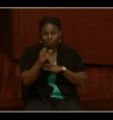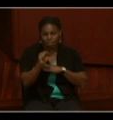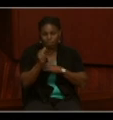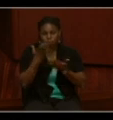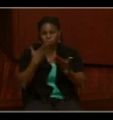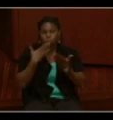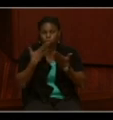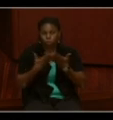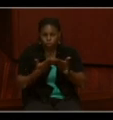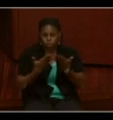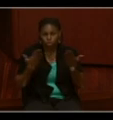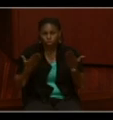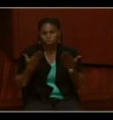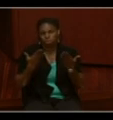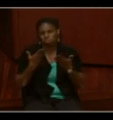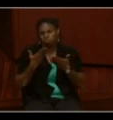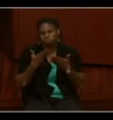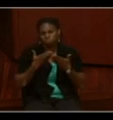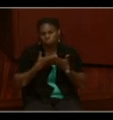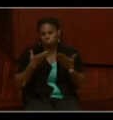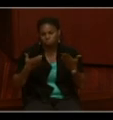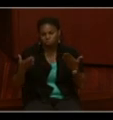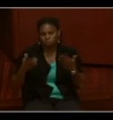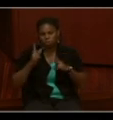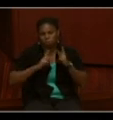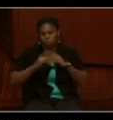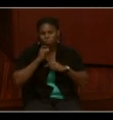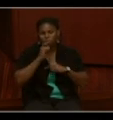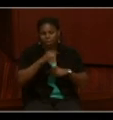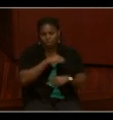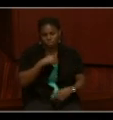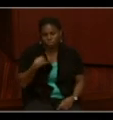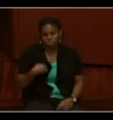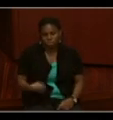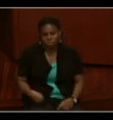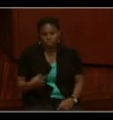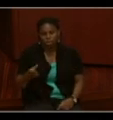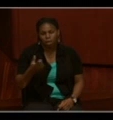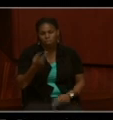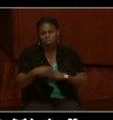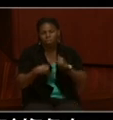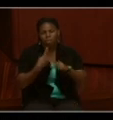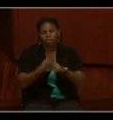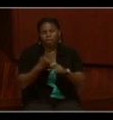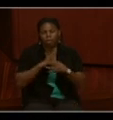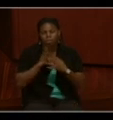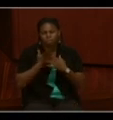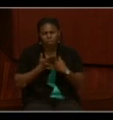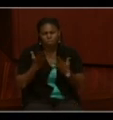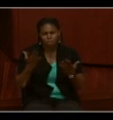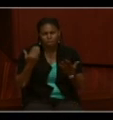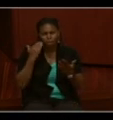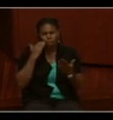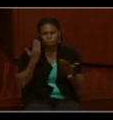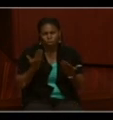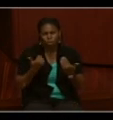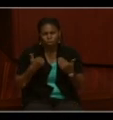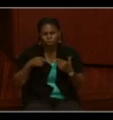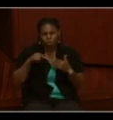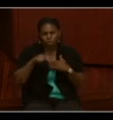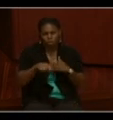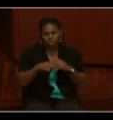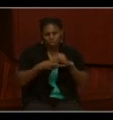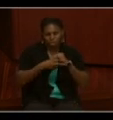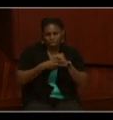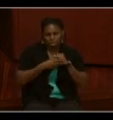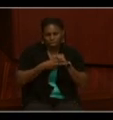of information about people who are non-Chinese. There are other kinds of files that I understand are held by the National Archives